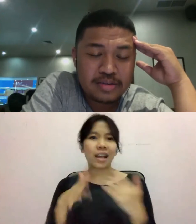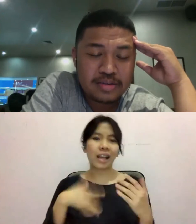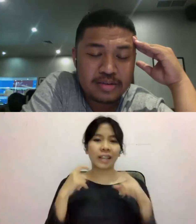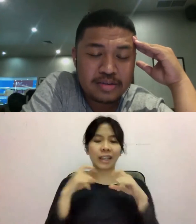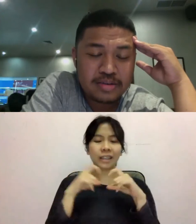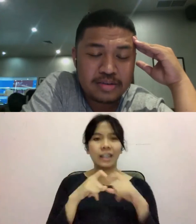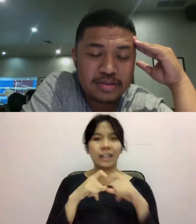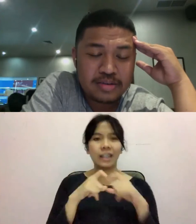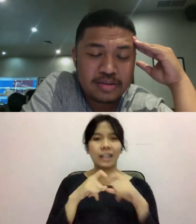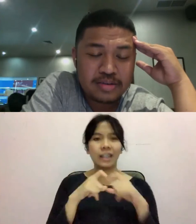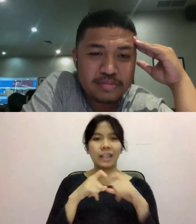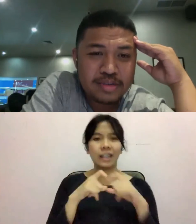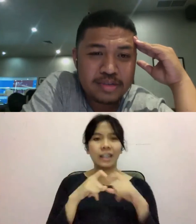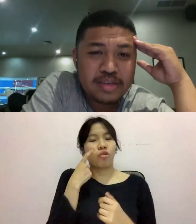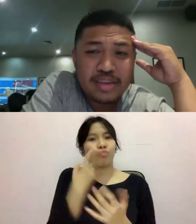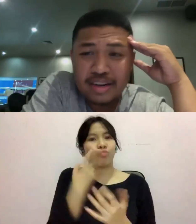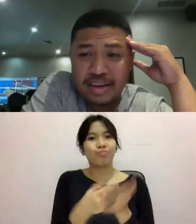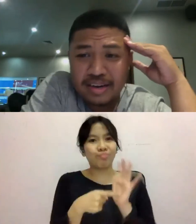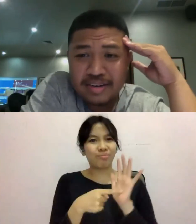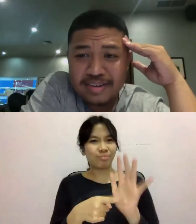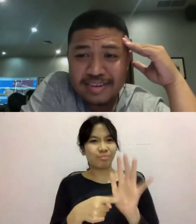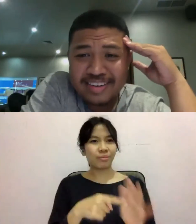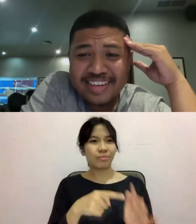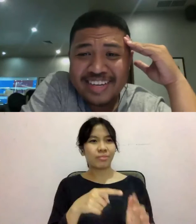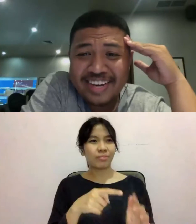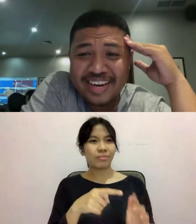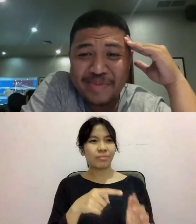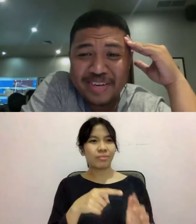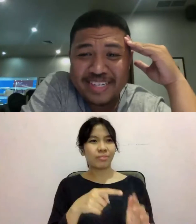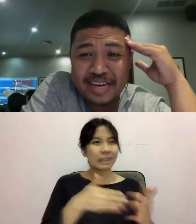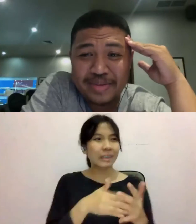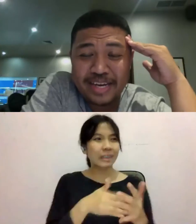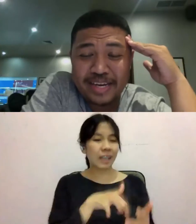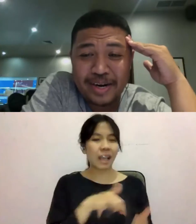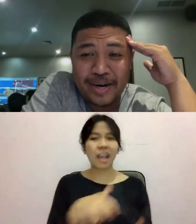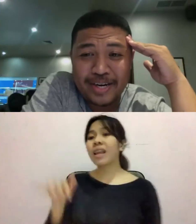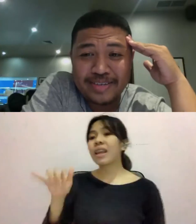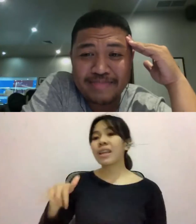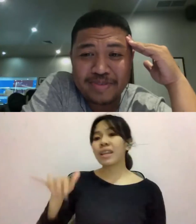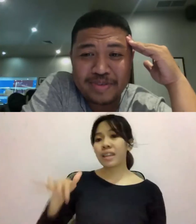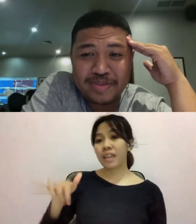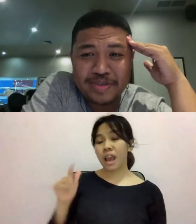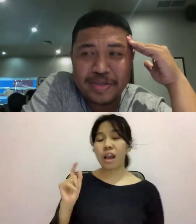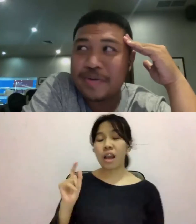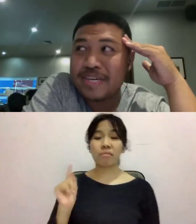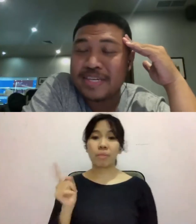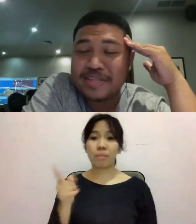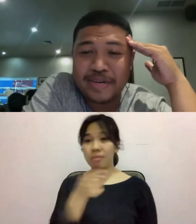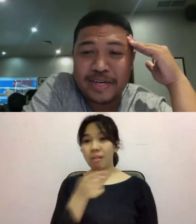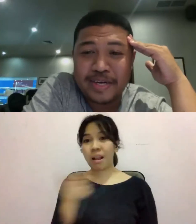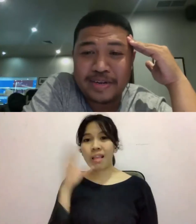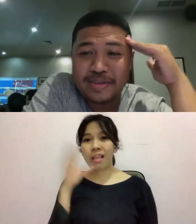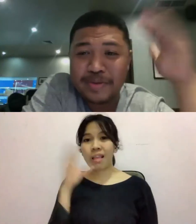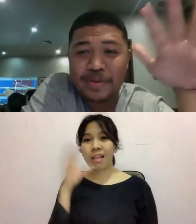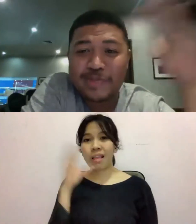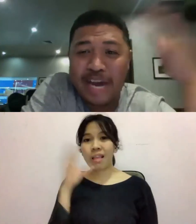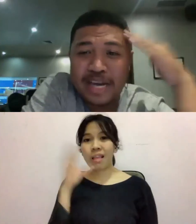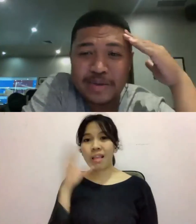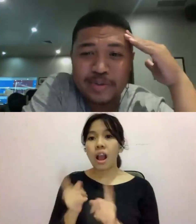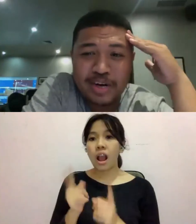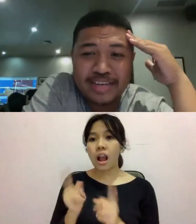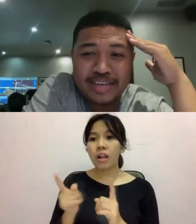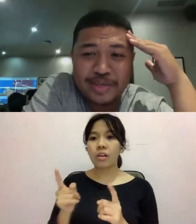case? Yeah, because they are, because of those values, people are